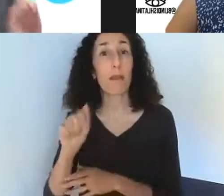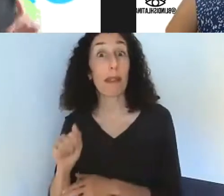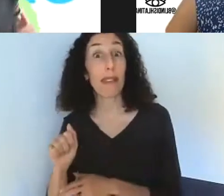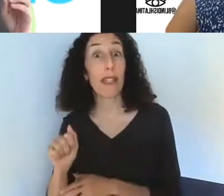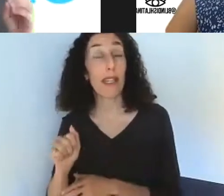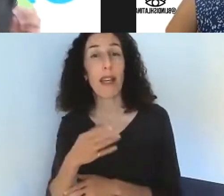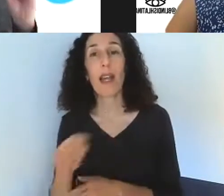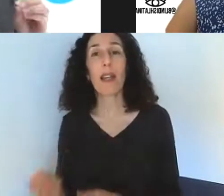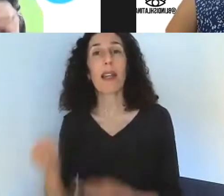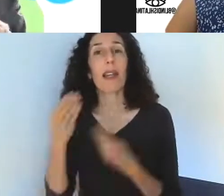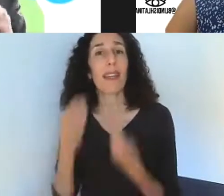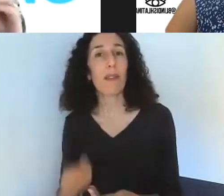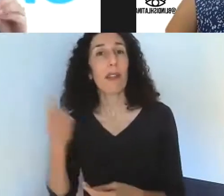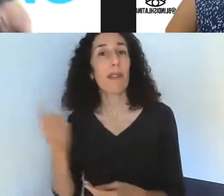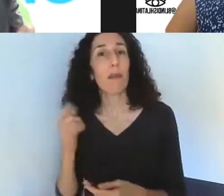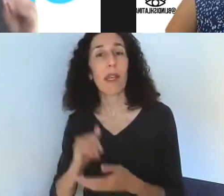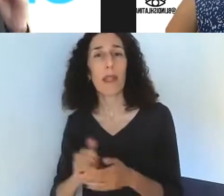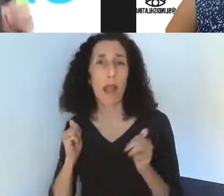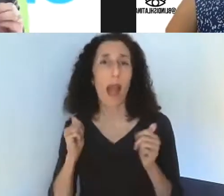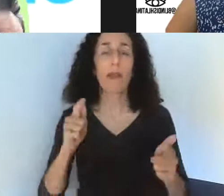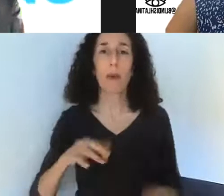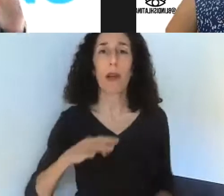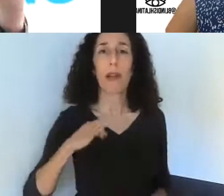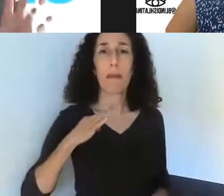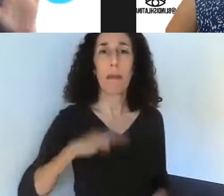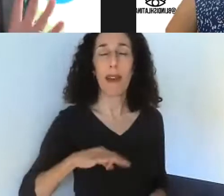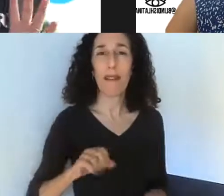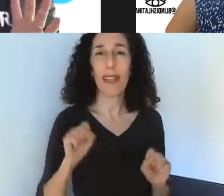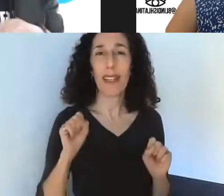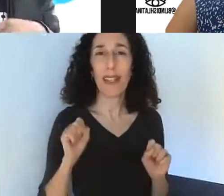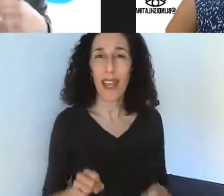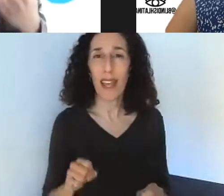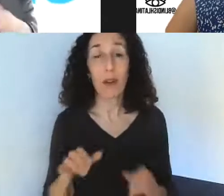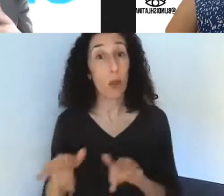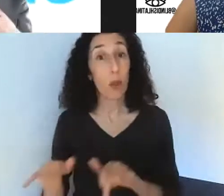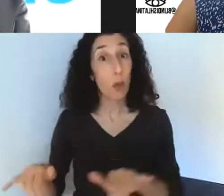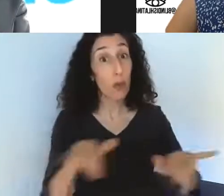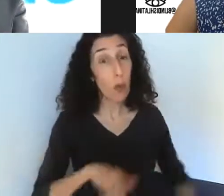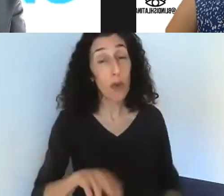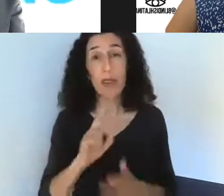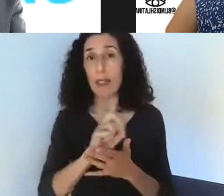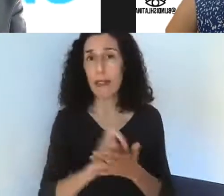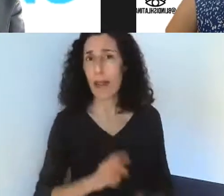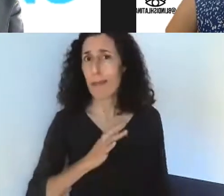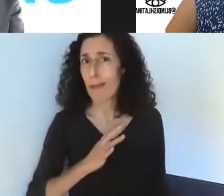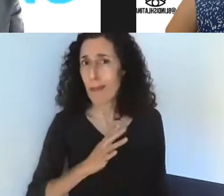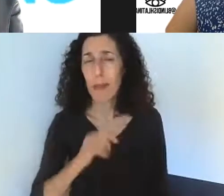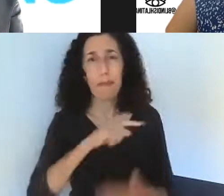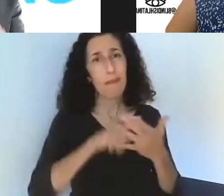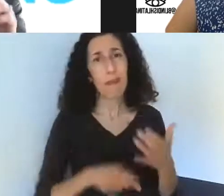30 years since the signing of the Americans with Disabilities Act. But let's go into a little bit of detail into what that means.